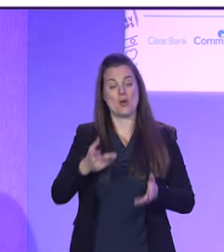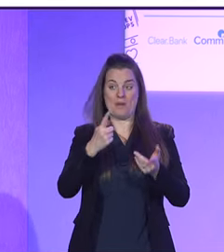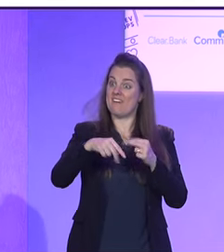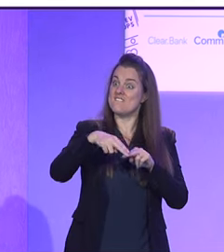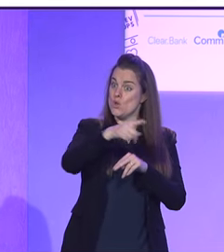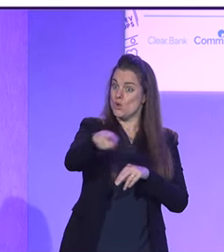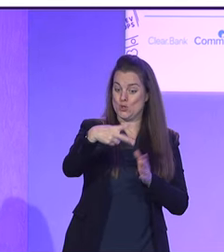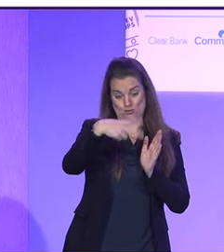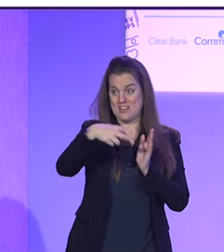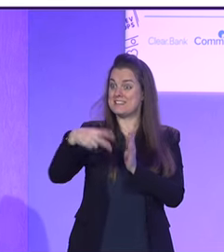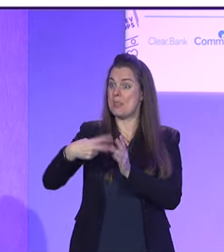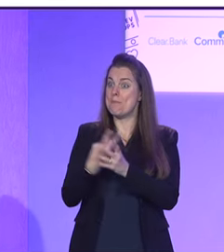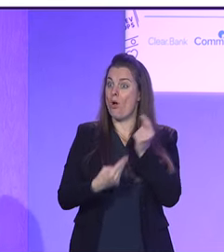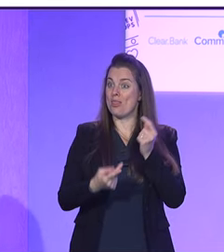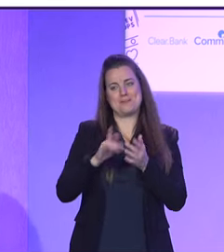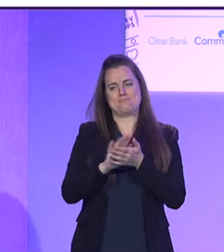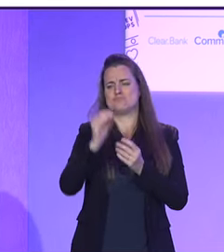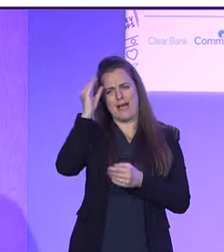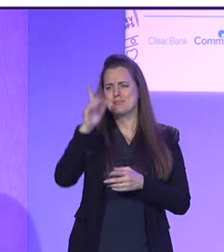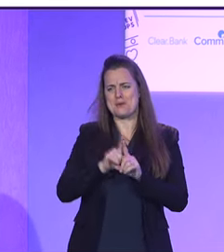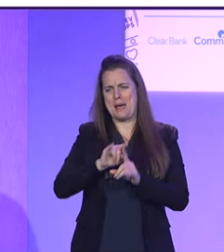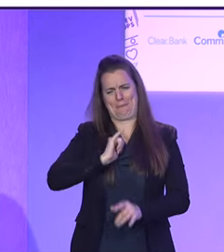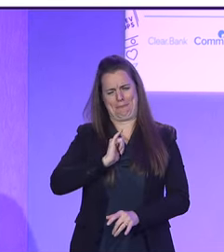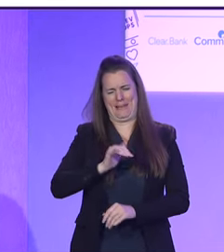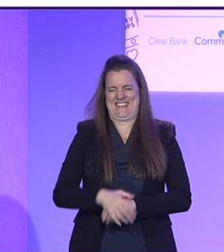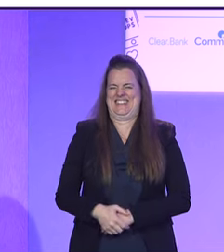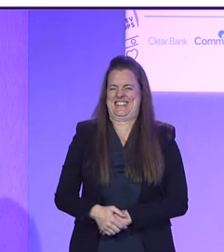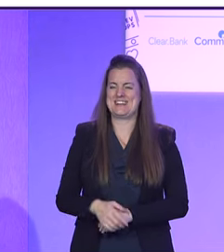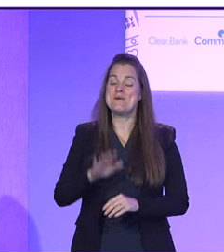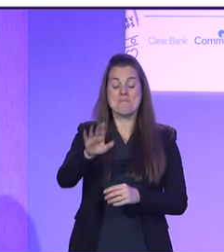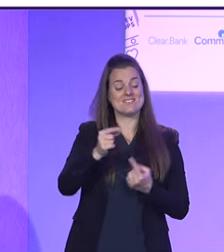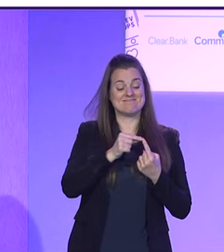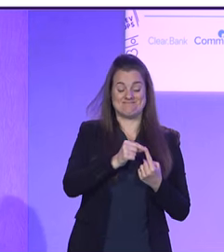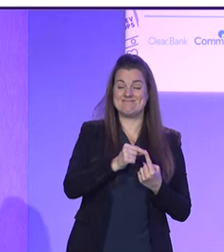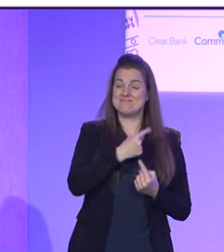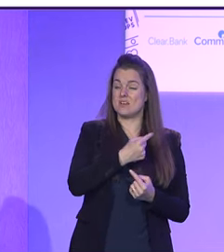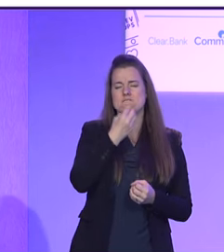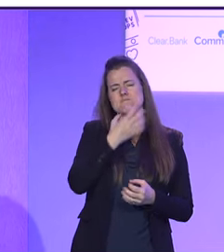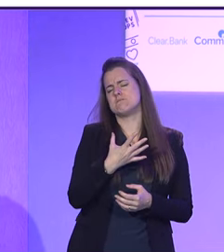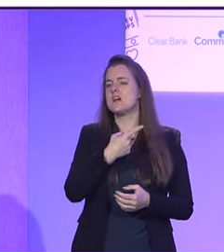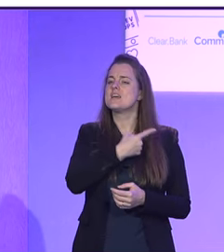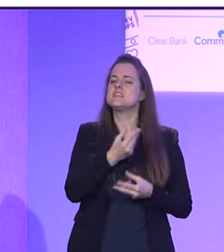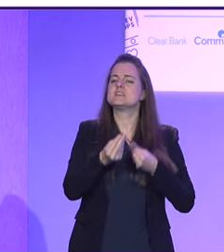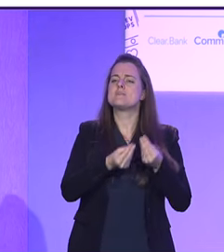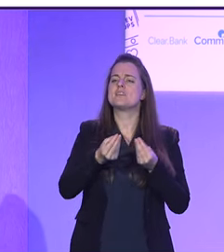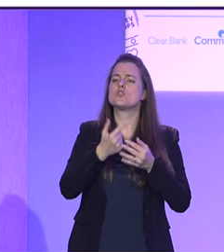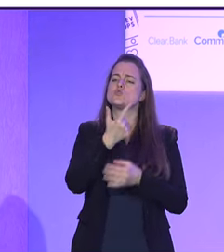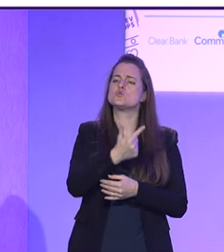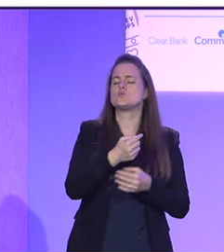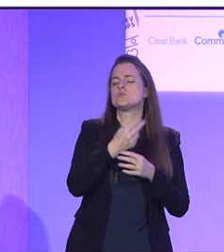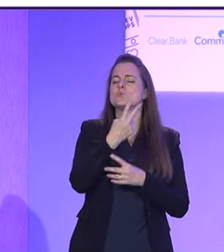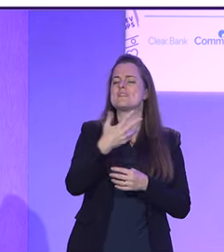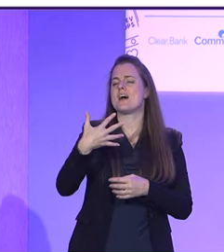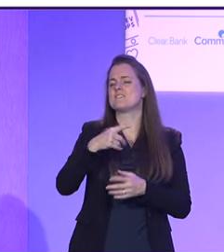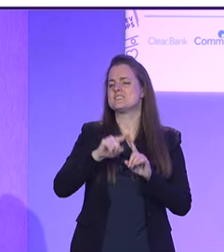there's Thinking in the Systems, which is a great, fantastic primer. It just goes into, like, the 25 different archetypes, of which I explained three